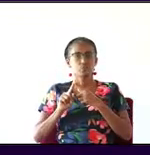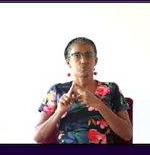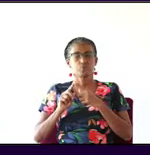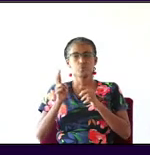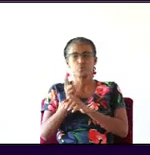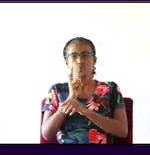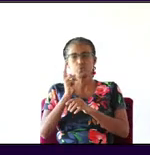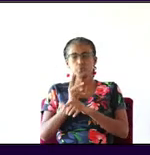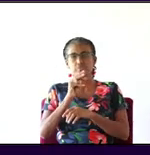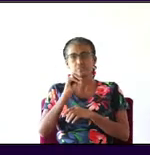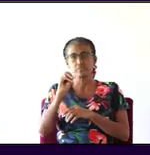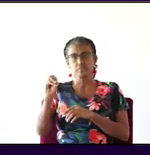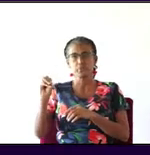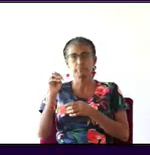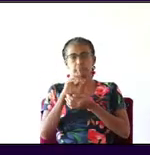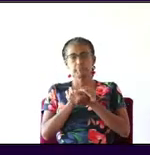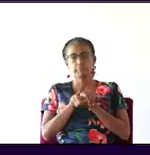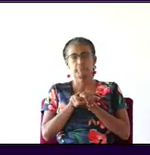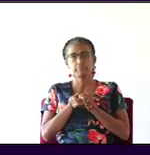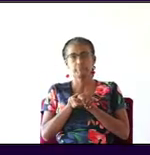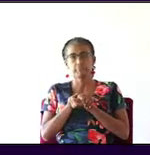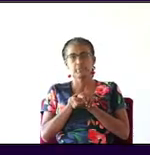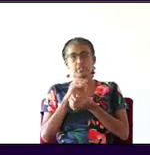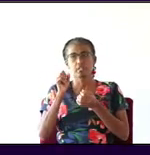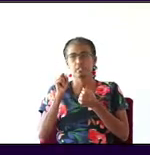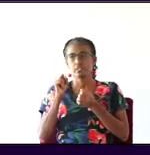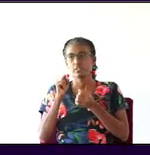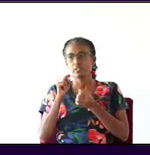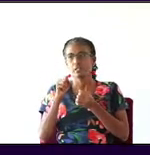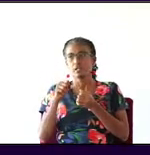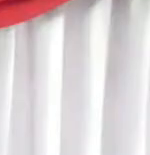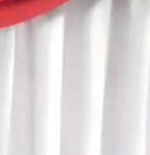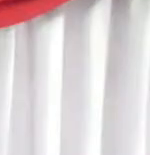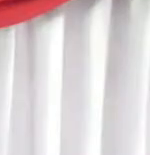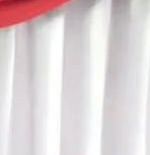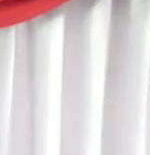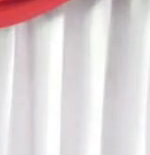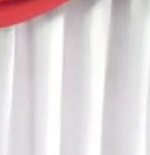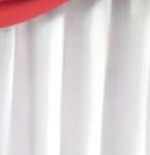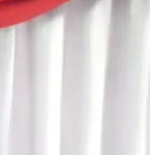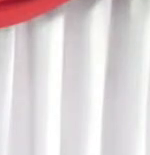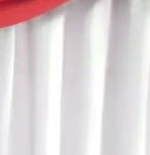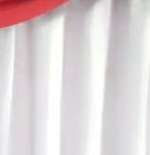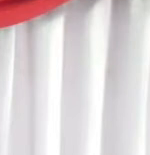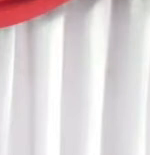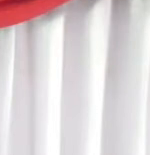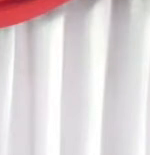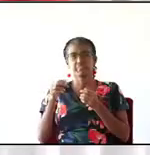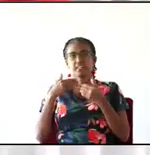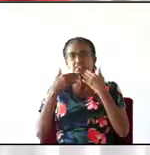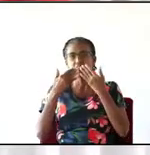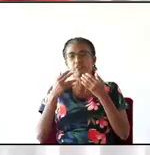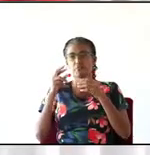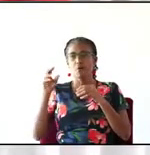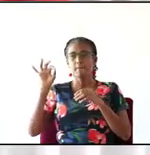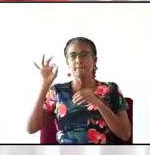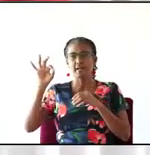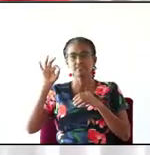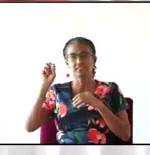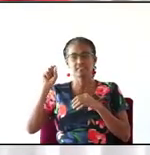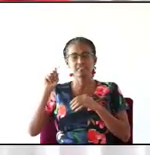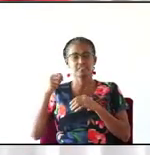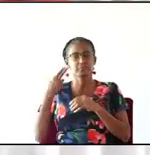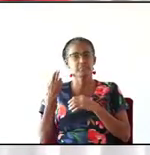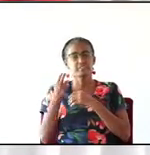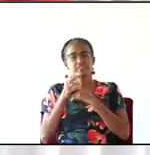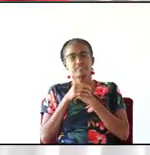year at Havenhill Baptist Church, a faithful, dedicated service, and we're so thankful for that, and thankful for Reverend Smith, and trust that he'll enjoy it. And I know Mrs. Smith